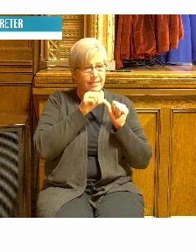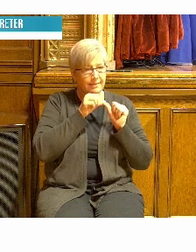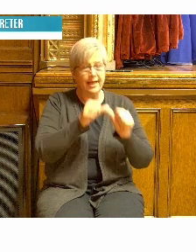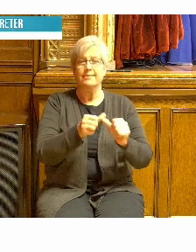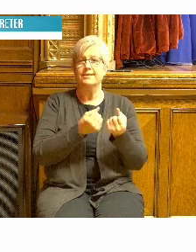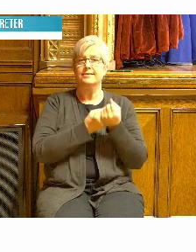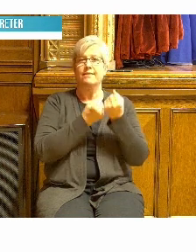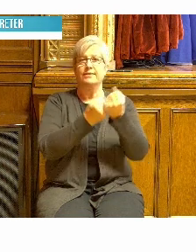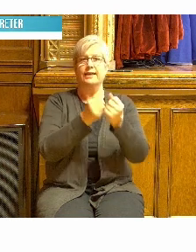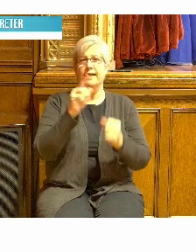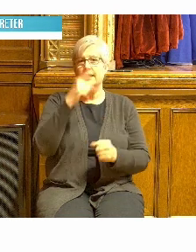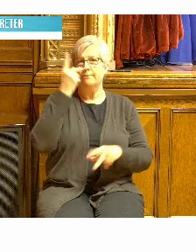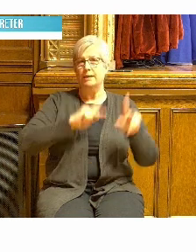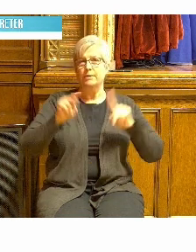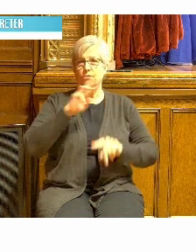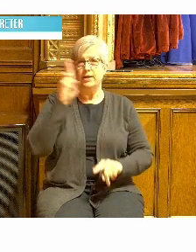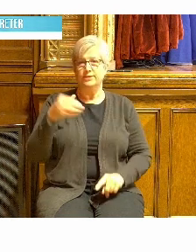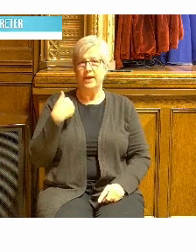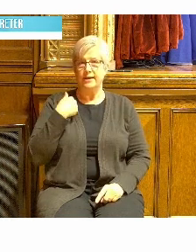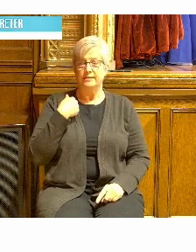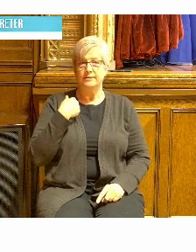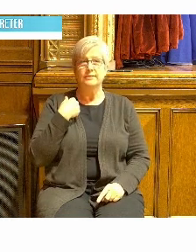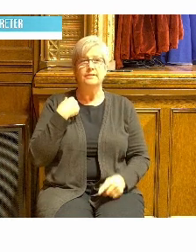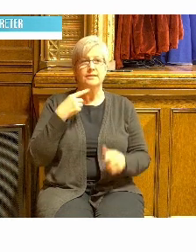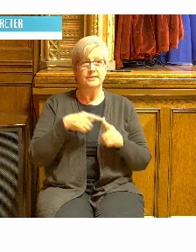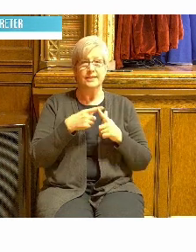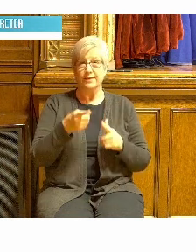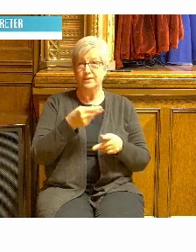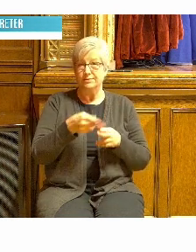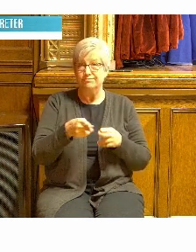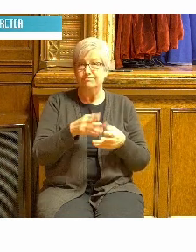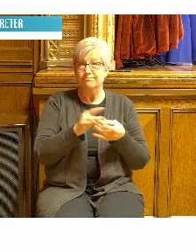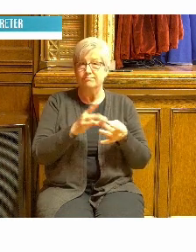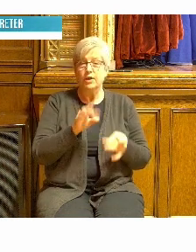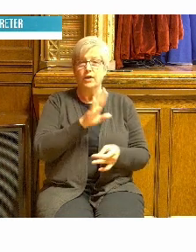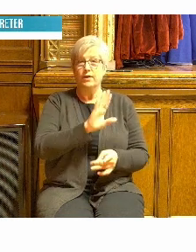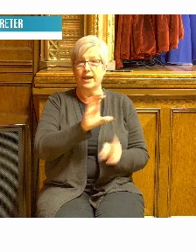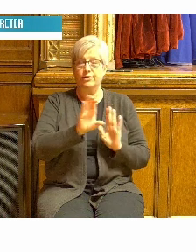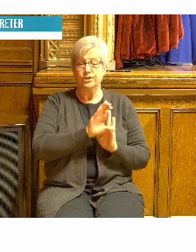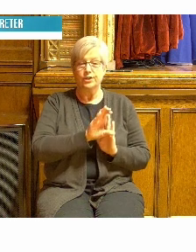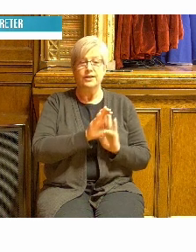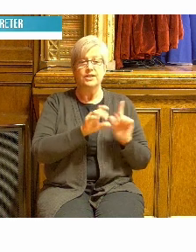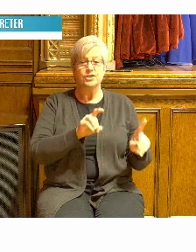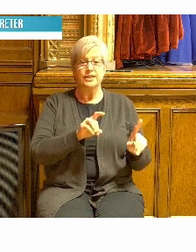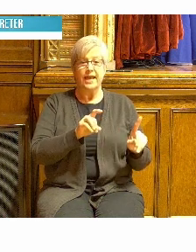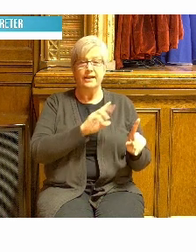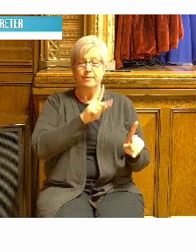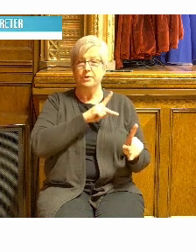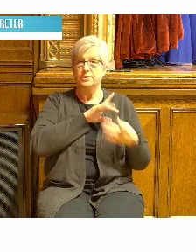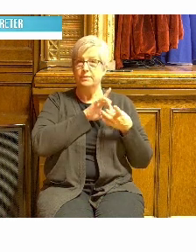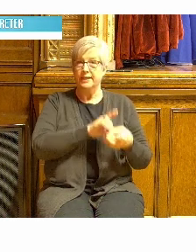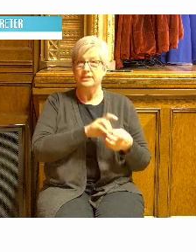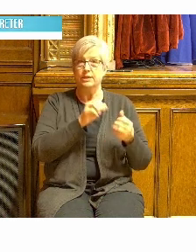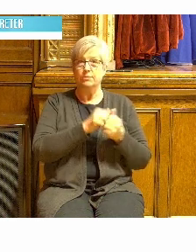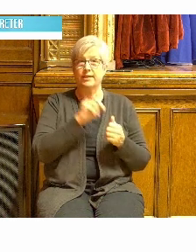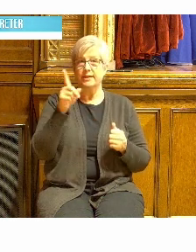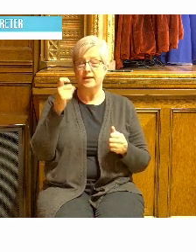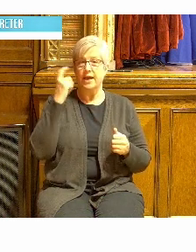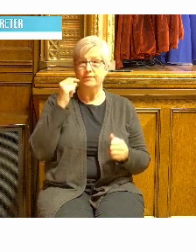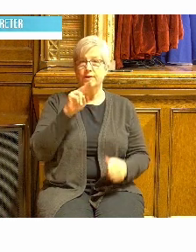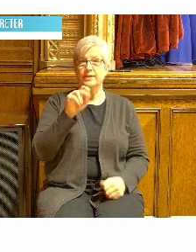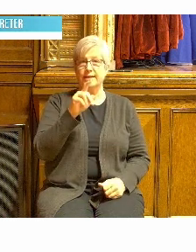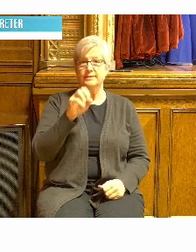advocate that Black people in Rochester had. To give you just a small sense of her character, she had a personal relationship with Governor